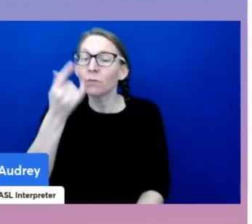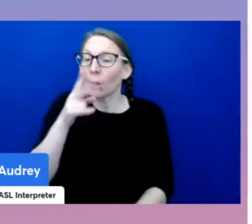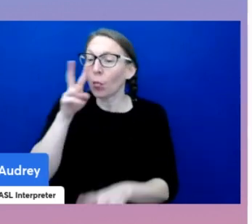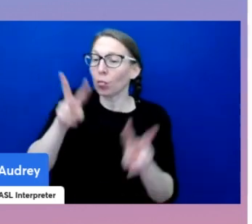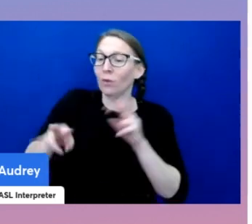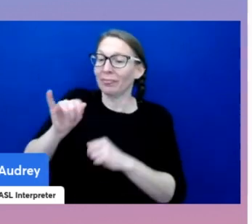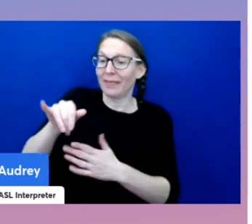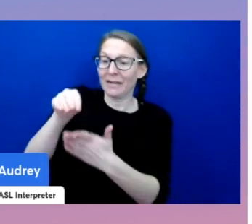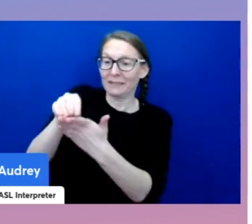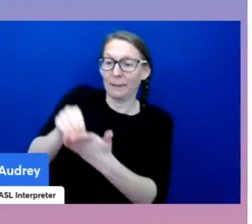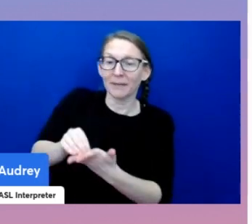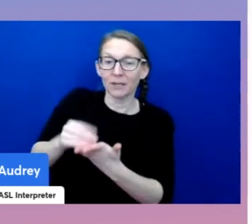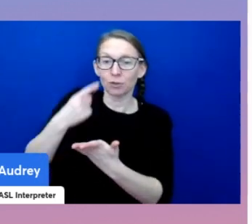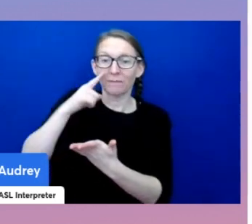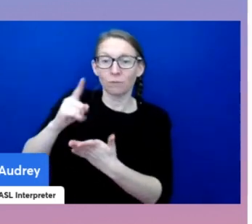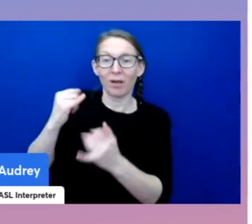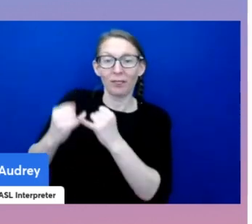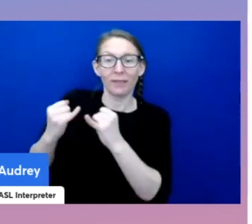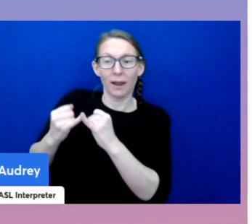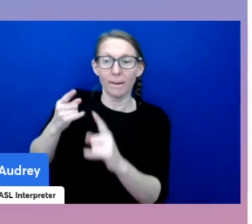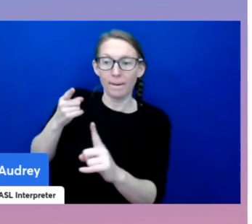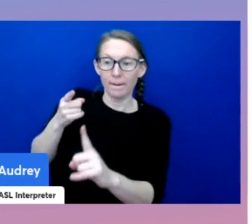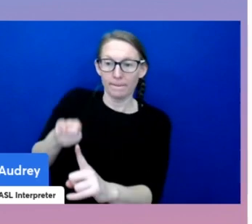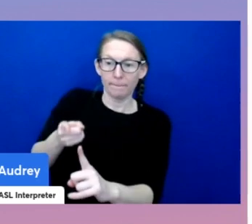that endpoint, we can see